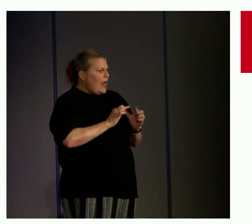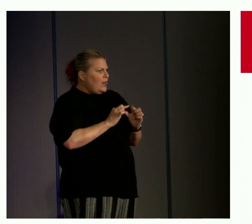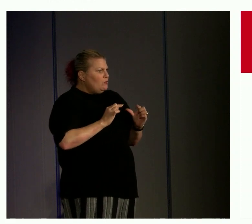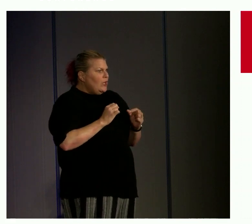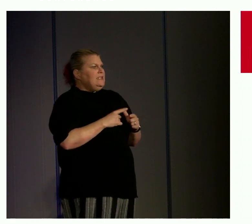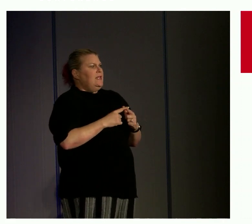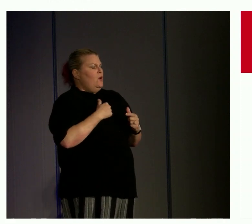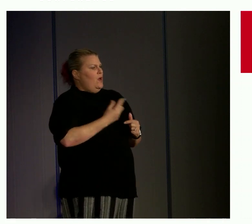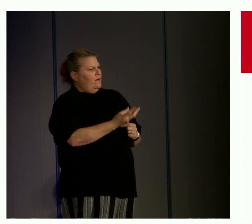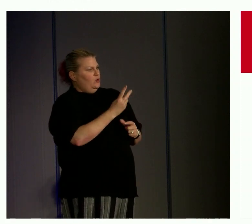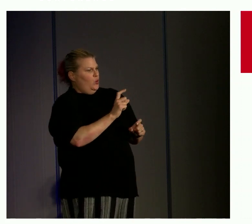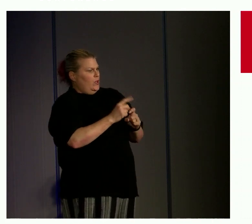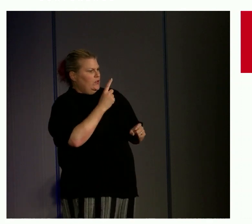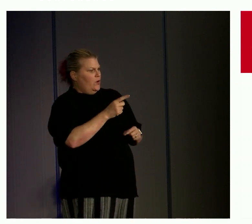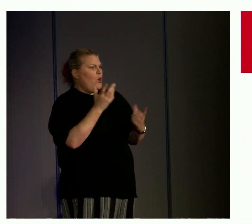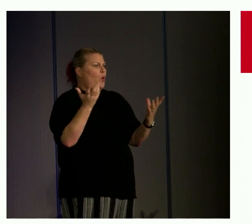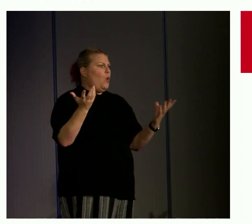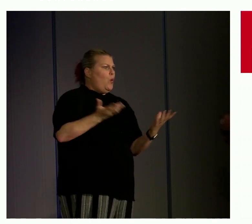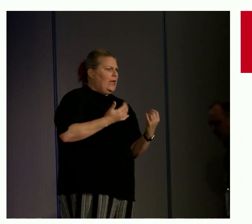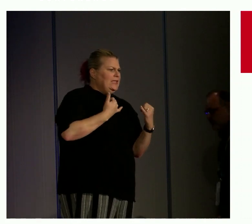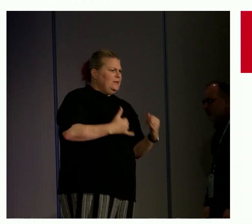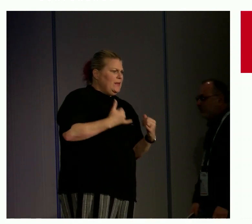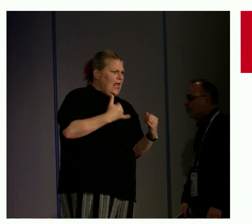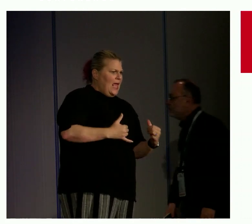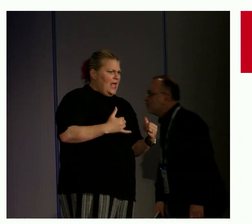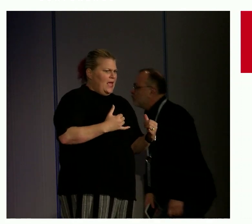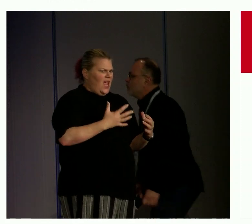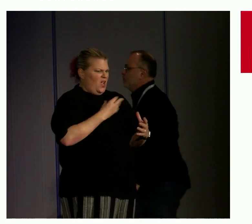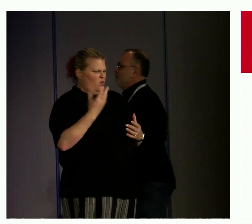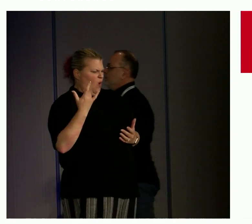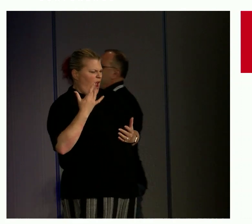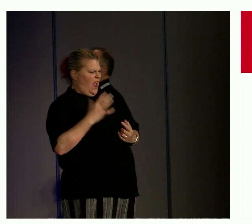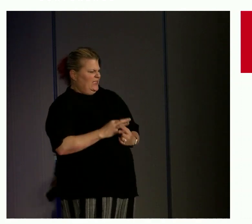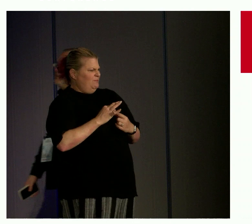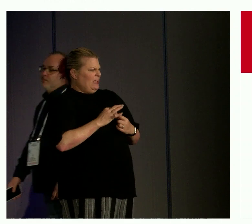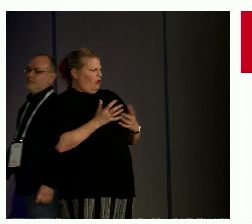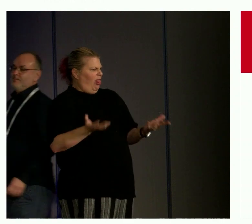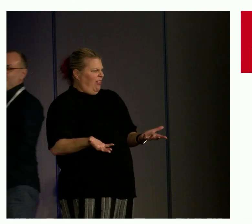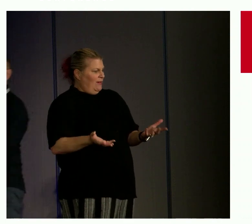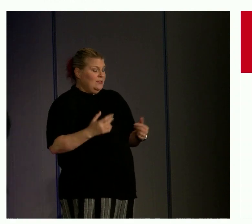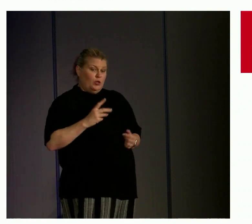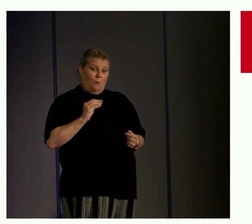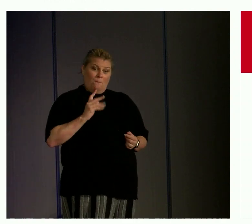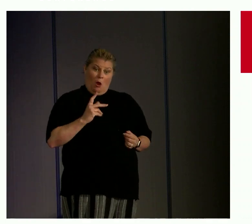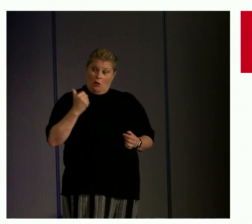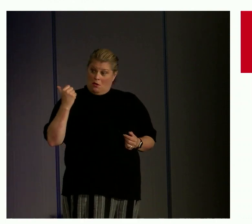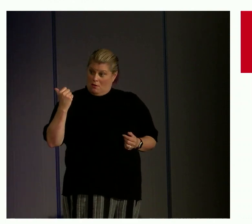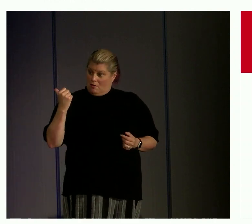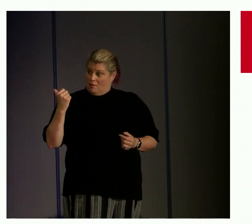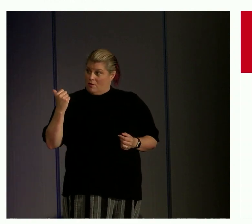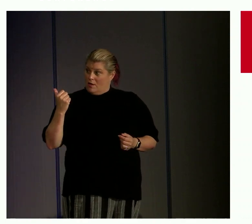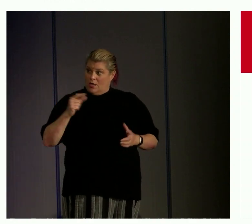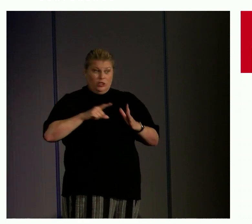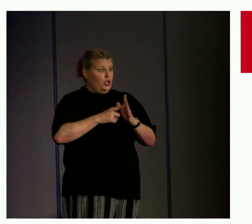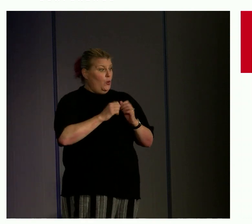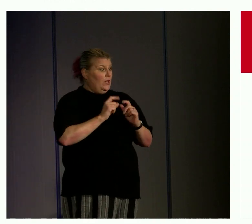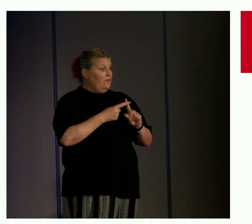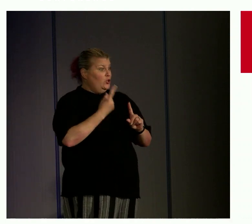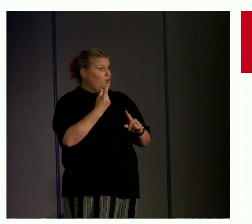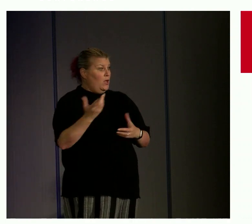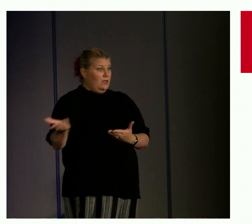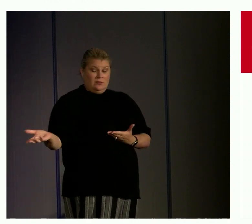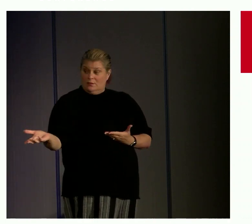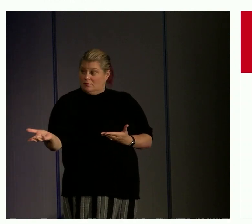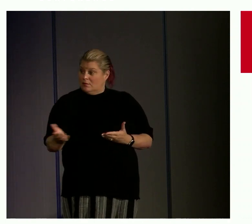questions for you. What is play, and what is so special about play? Mark, can we start with the first one? What are LEGO